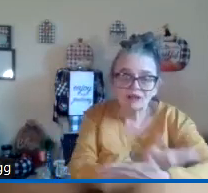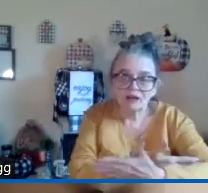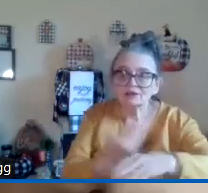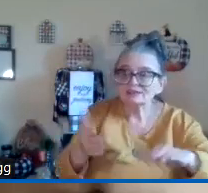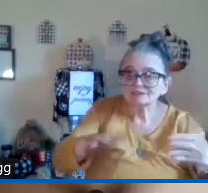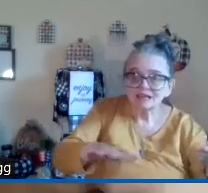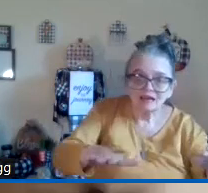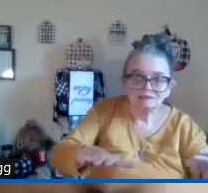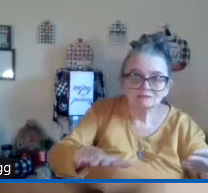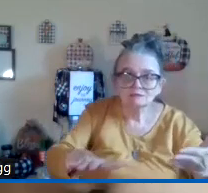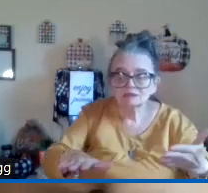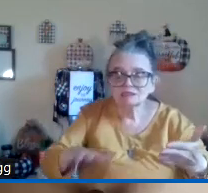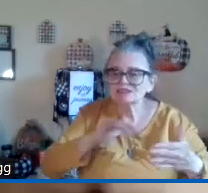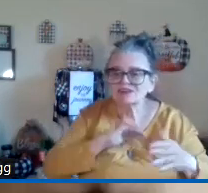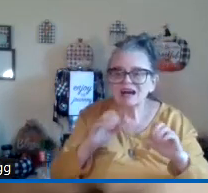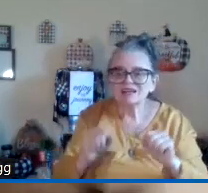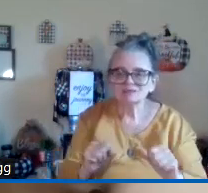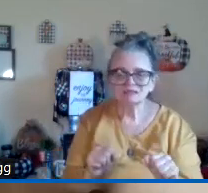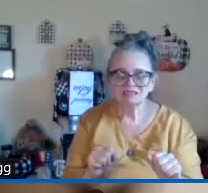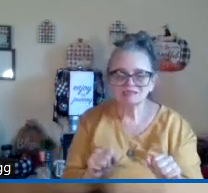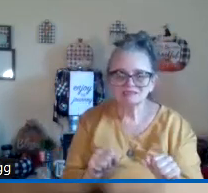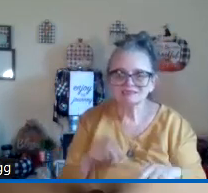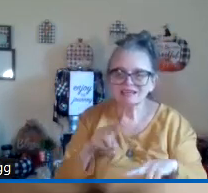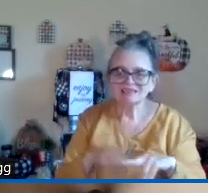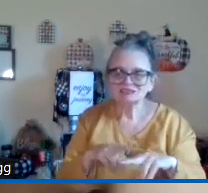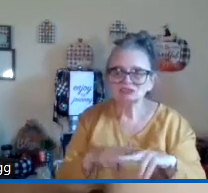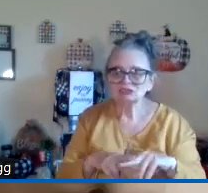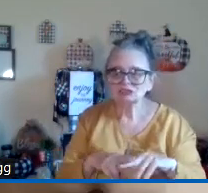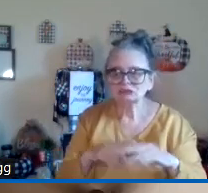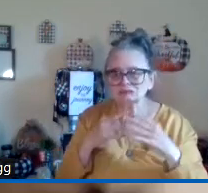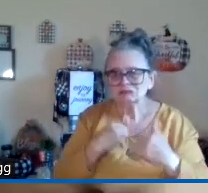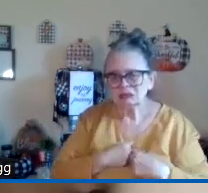neighbor. But he makes like a net